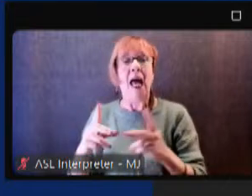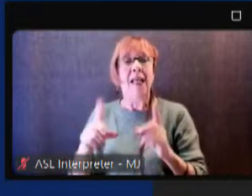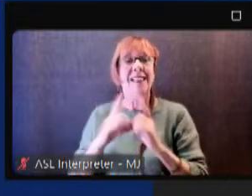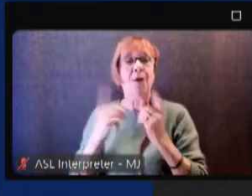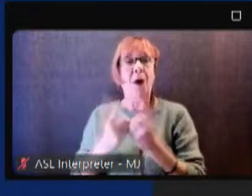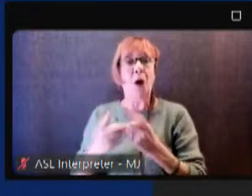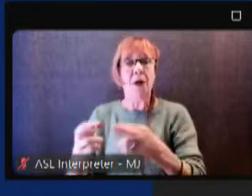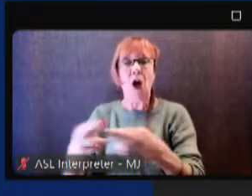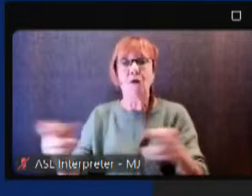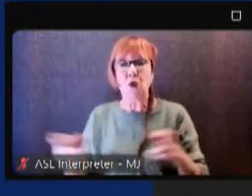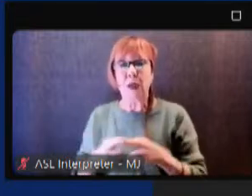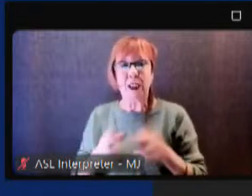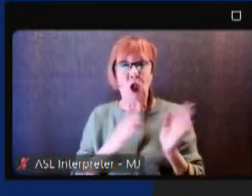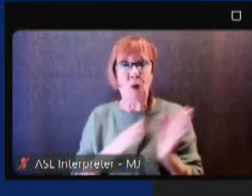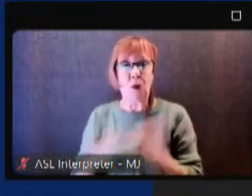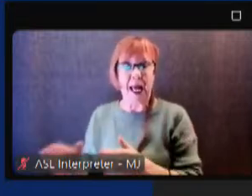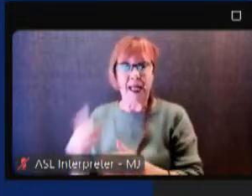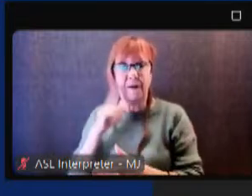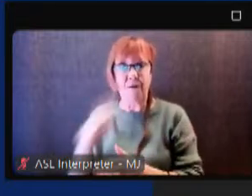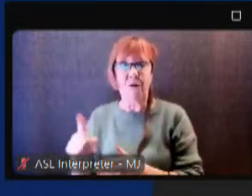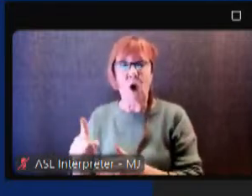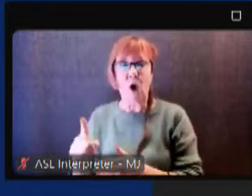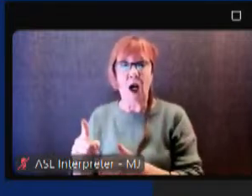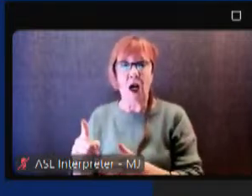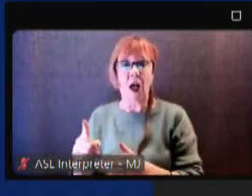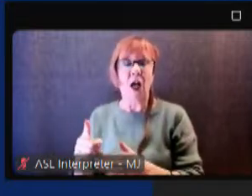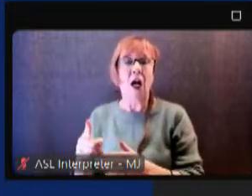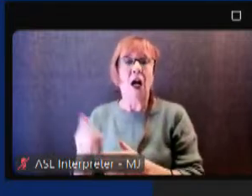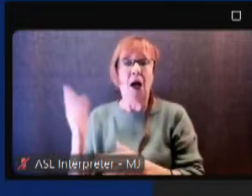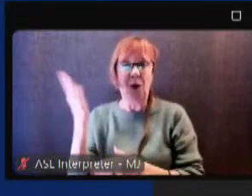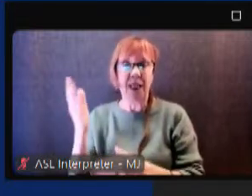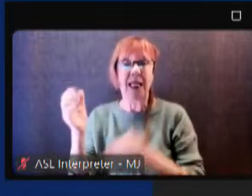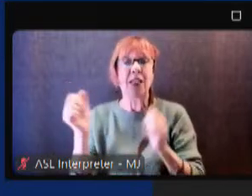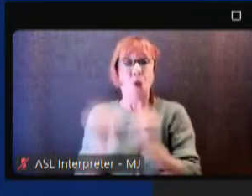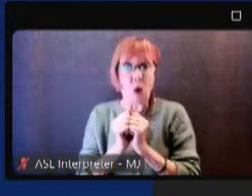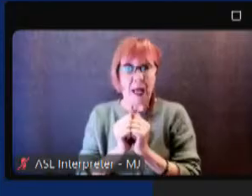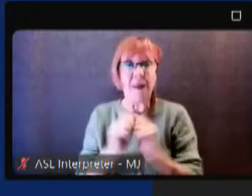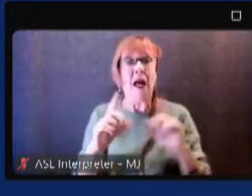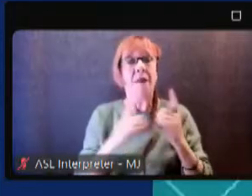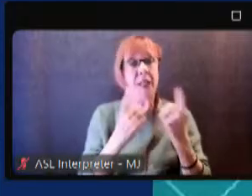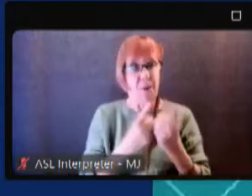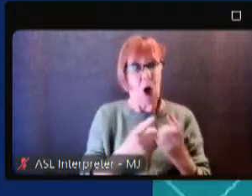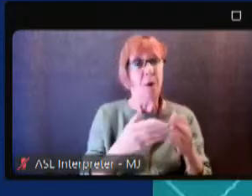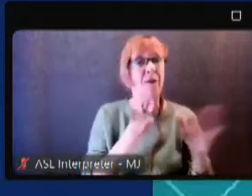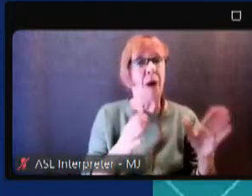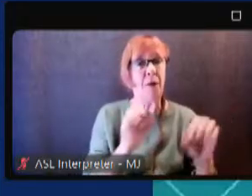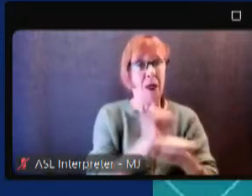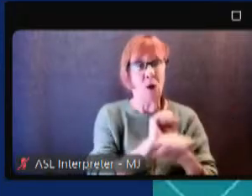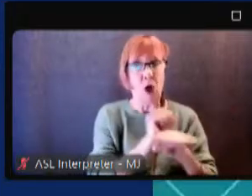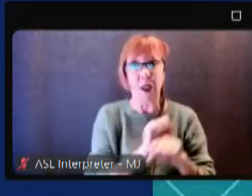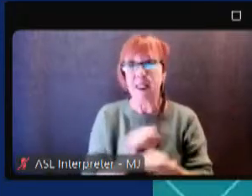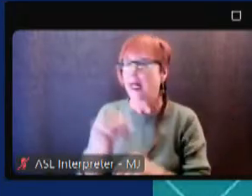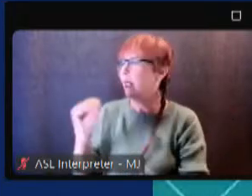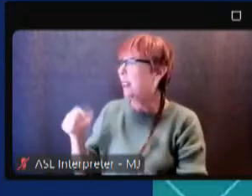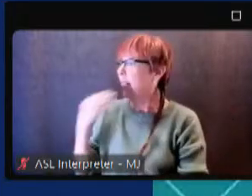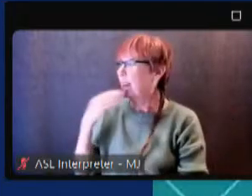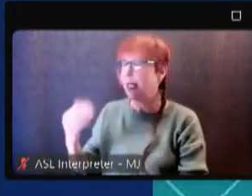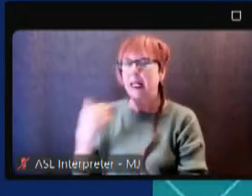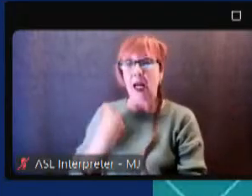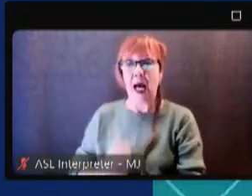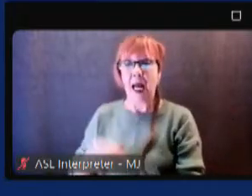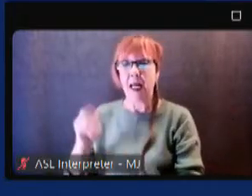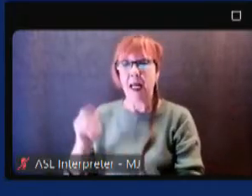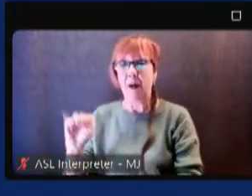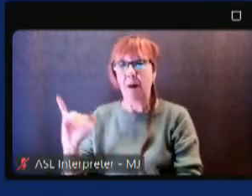joint update with the Department of Public Works. Mitch? Yes, thank you. Good afternoon, everybody. I'm Mitch Glaser.